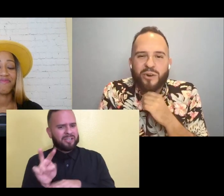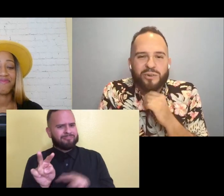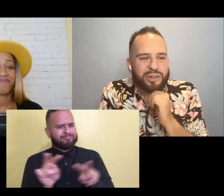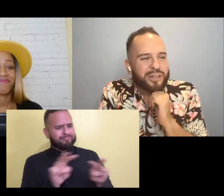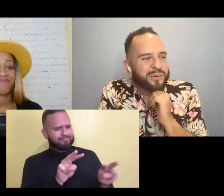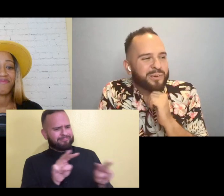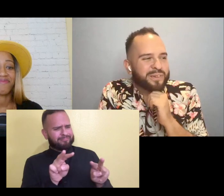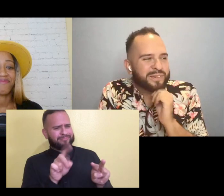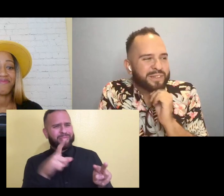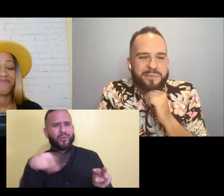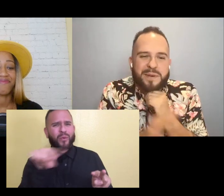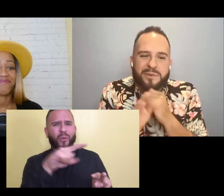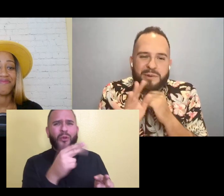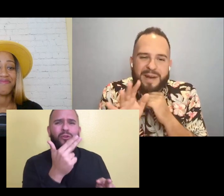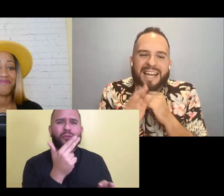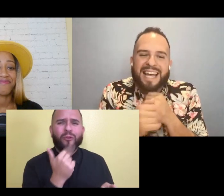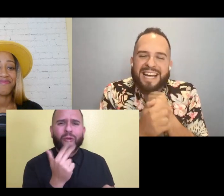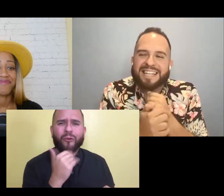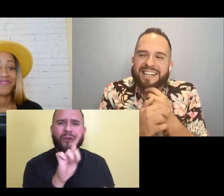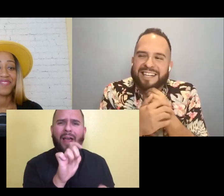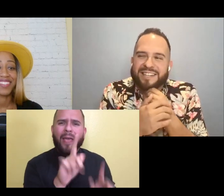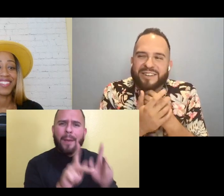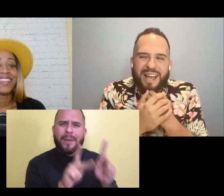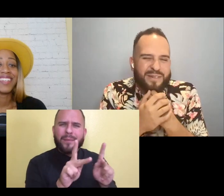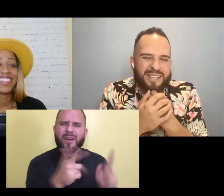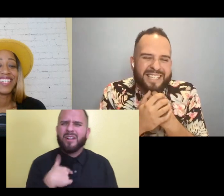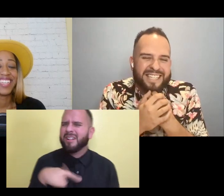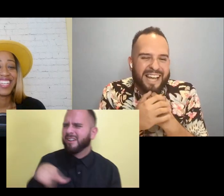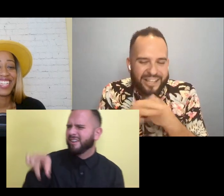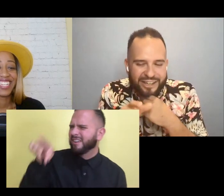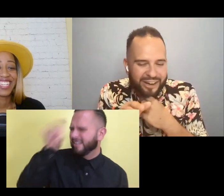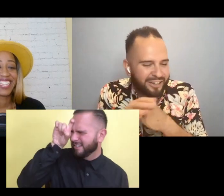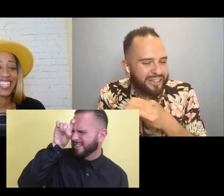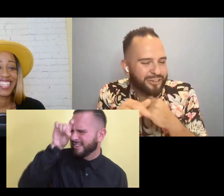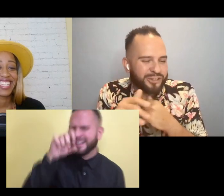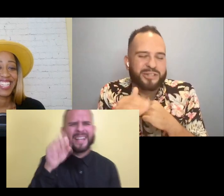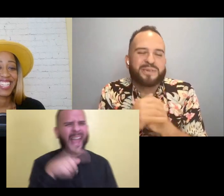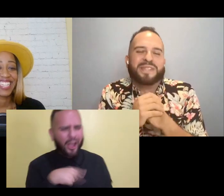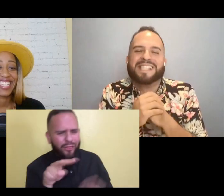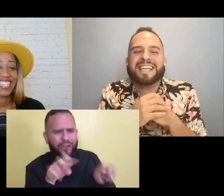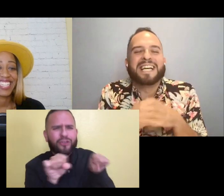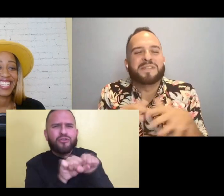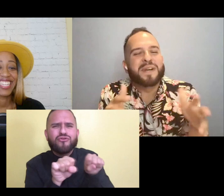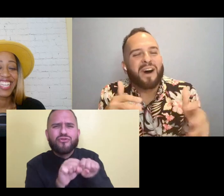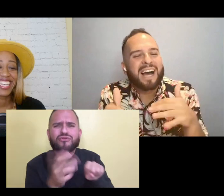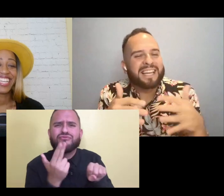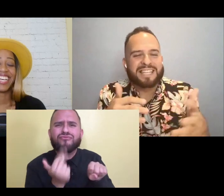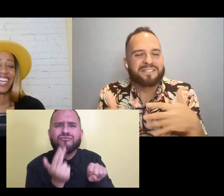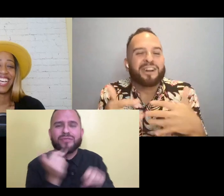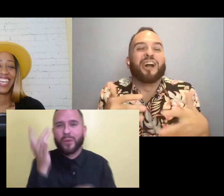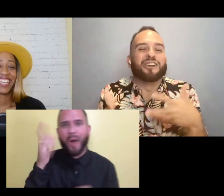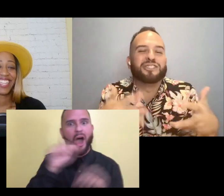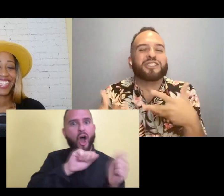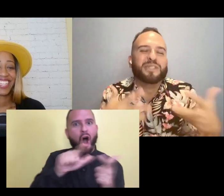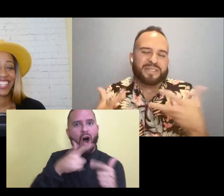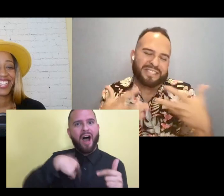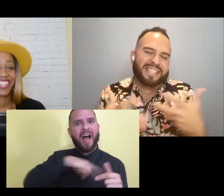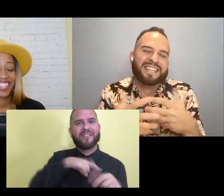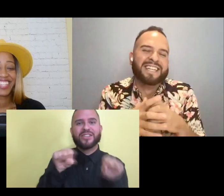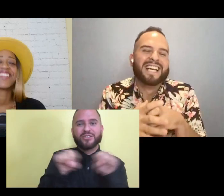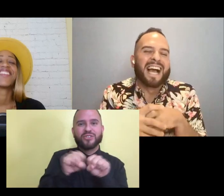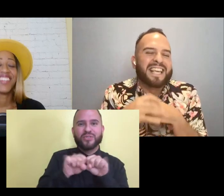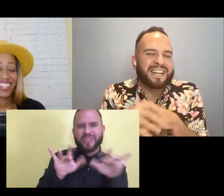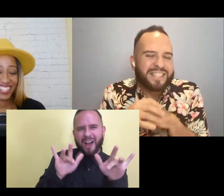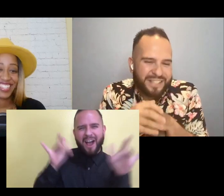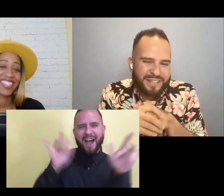are so cute, you people from LA." And we're like, "What?" Like look at all your little shoes because we all had like different colored